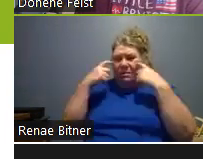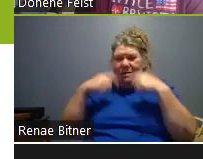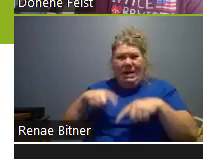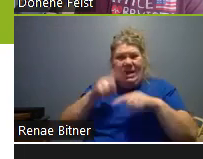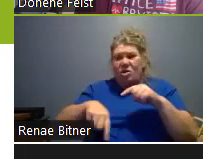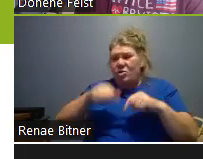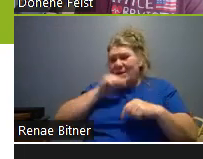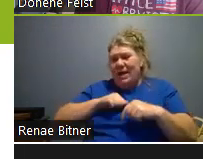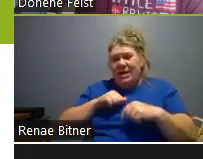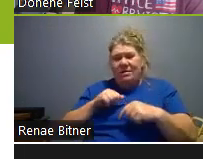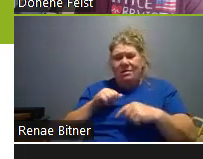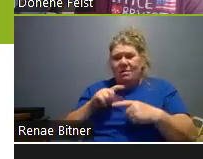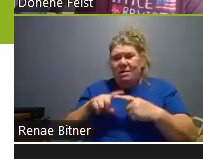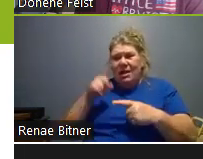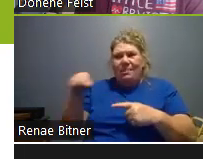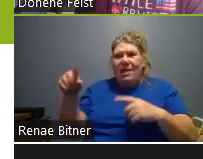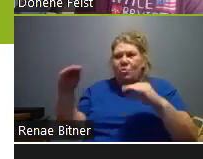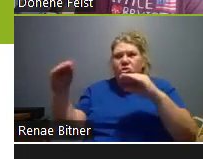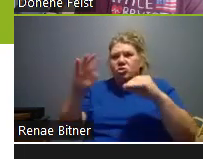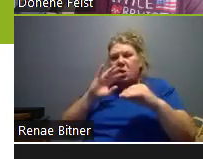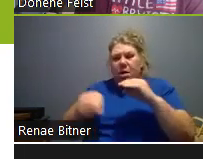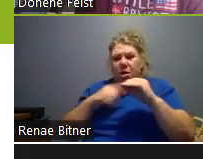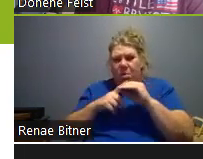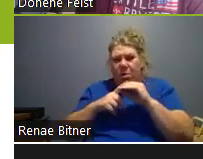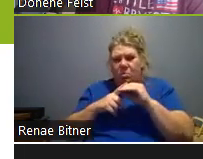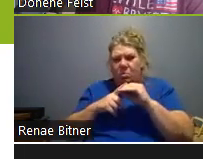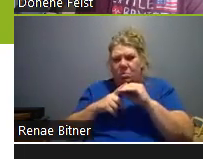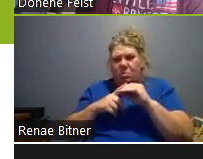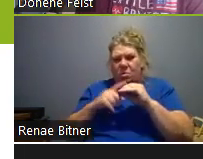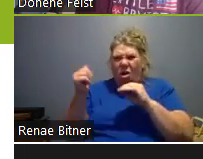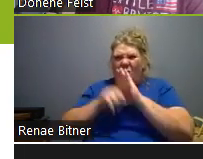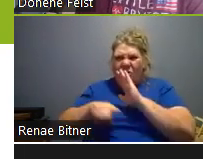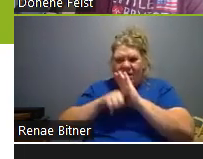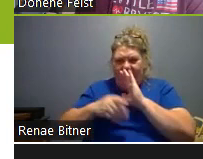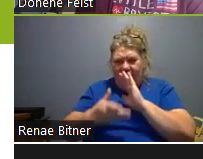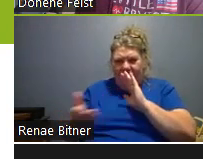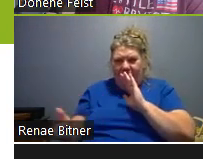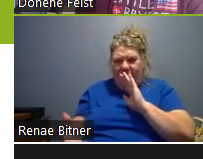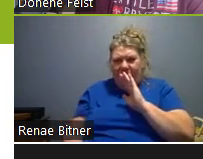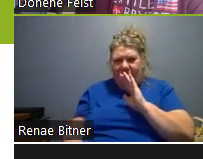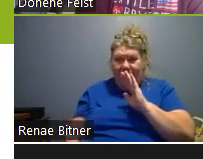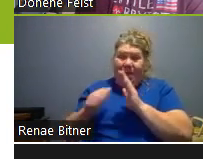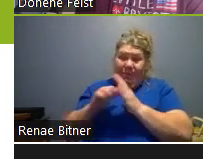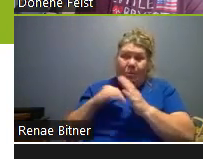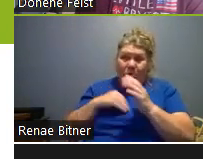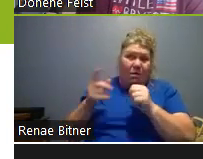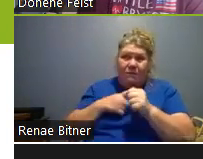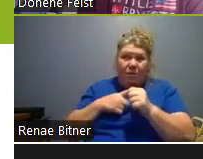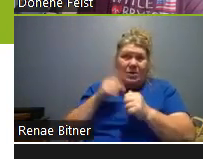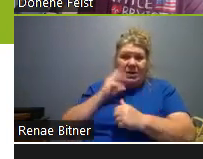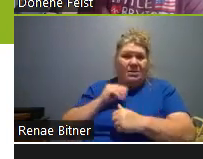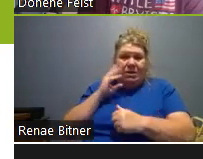for one, they were talking about all the negative things, right? I mean, that was our first